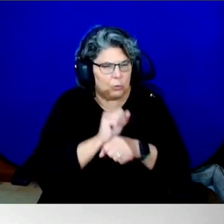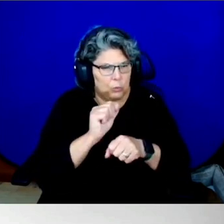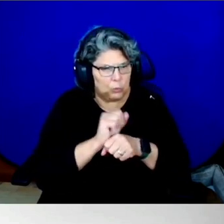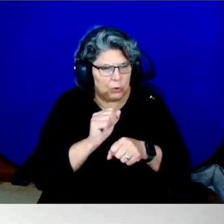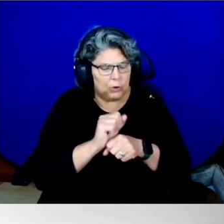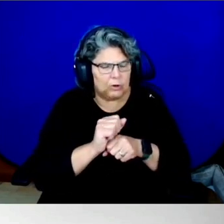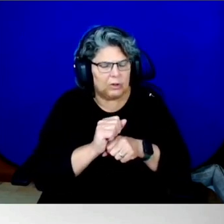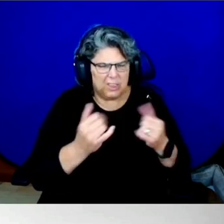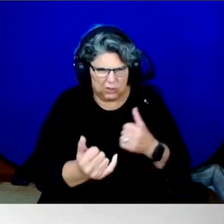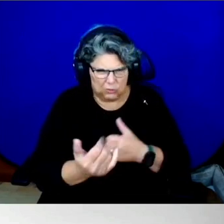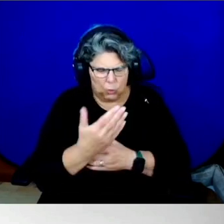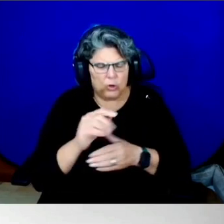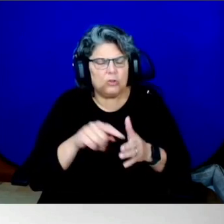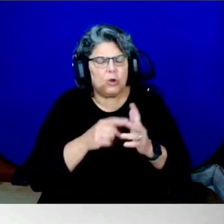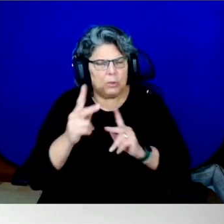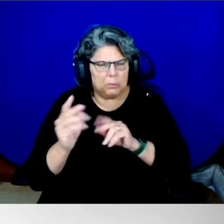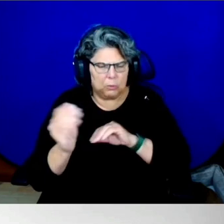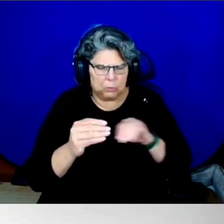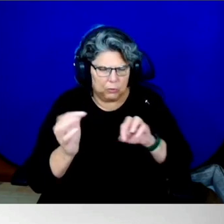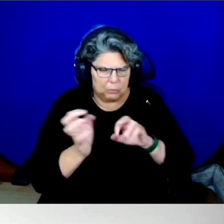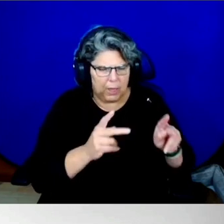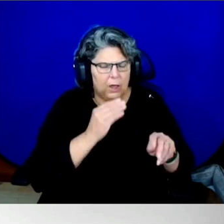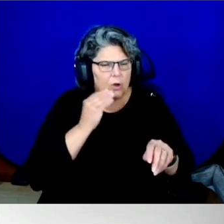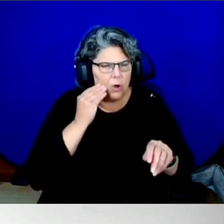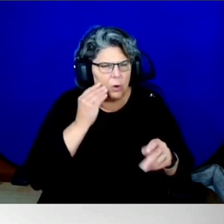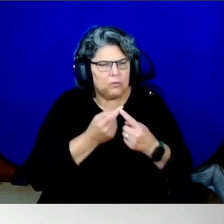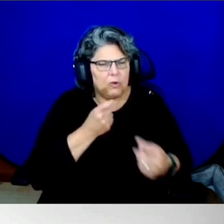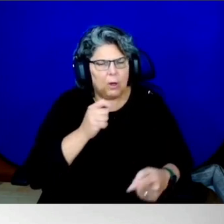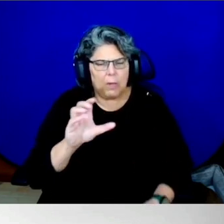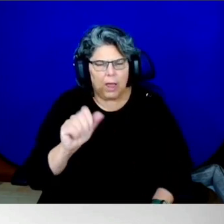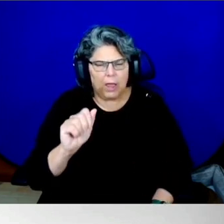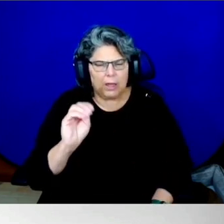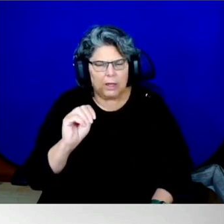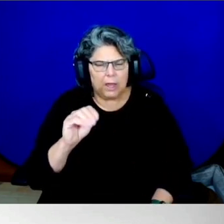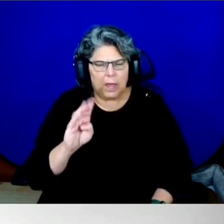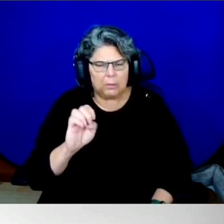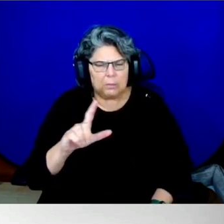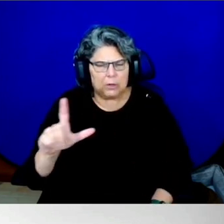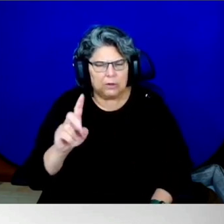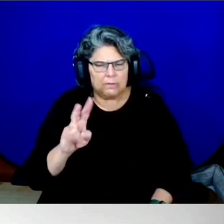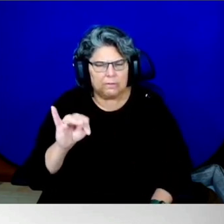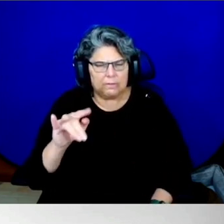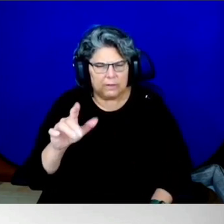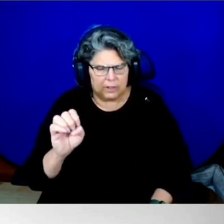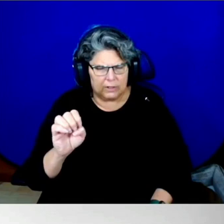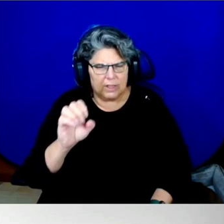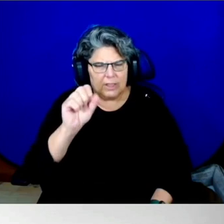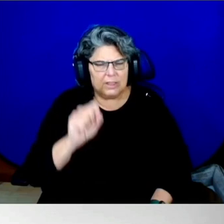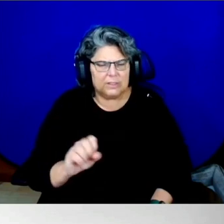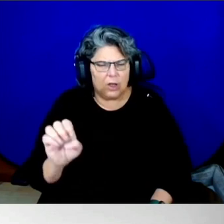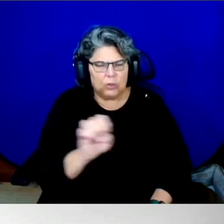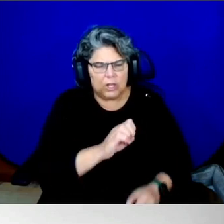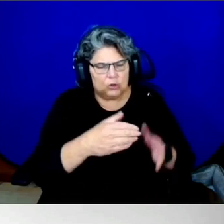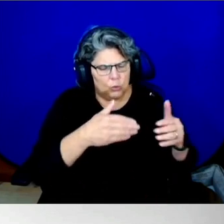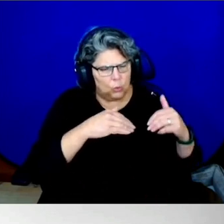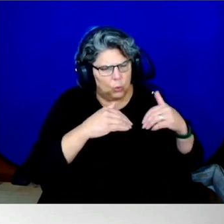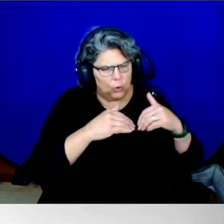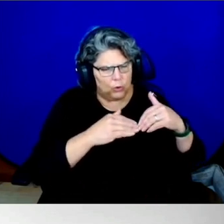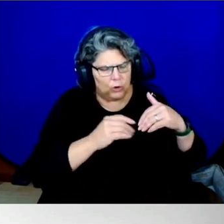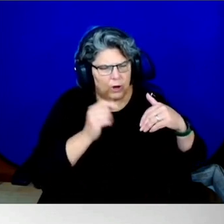repopulation process of the Campbellville community. This is a rural community. It's located in the southeast corner of Tam County, just